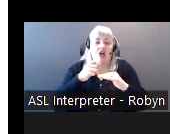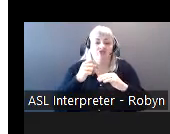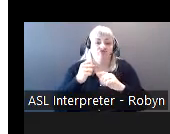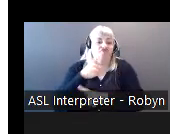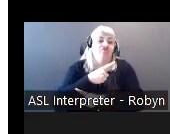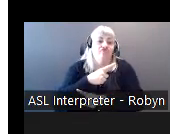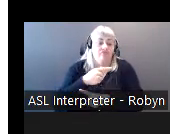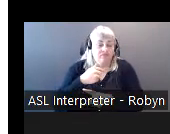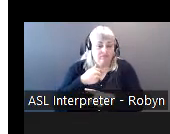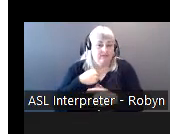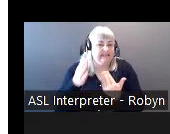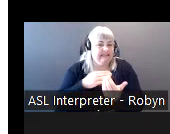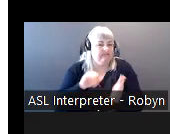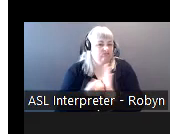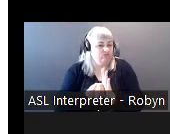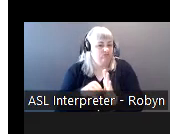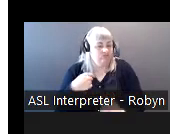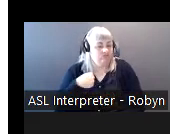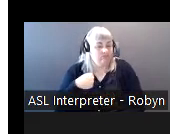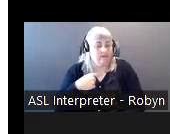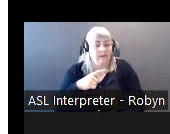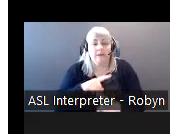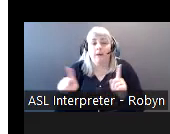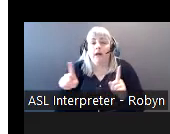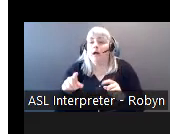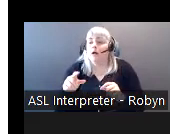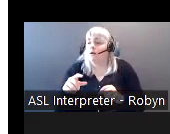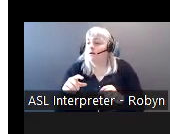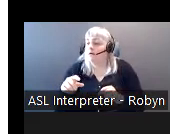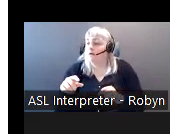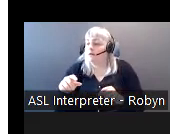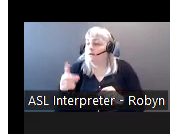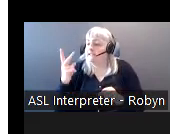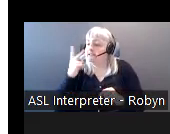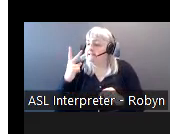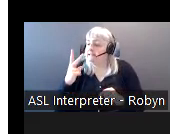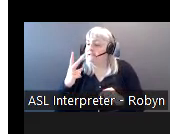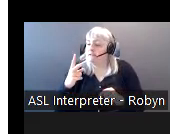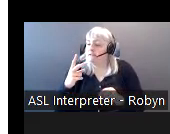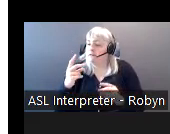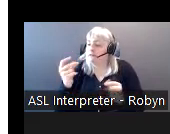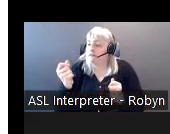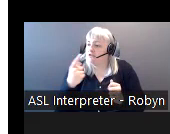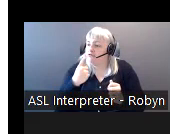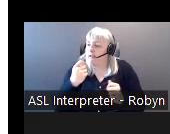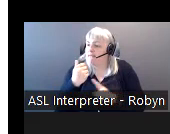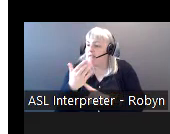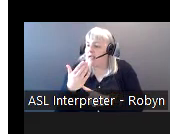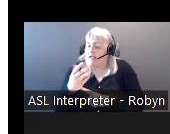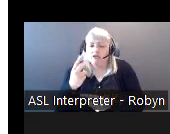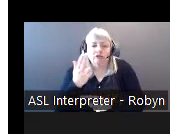subtle red flags that kind of were these little micro moments where I